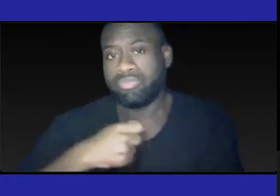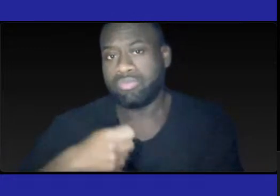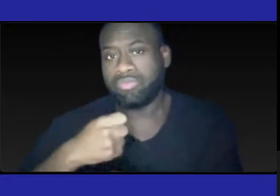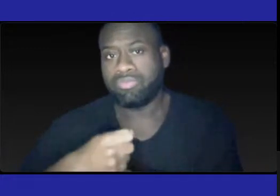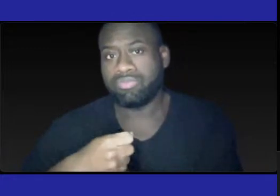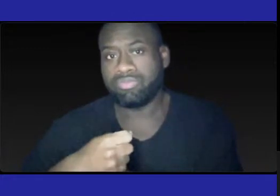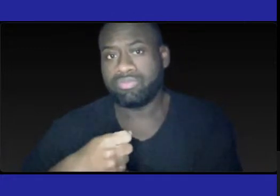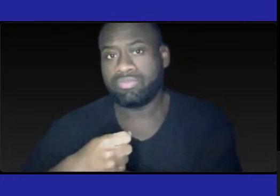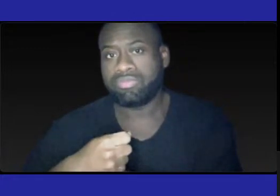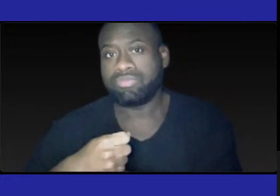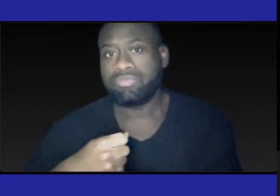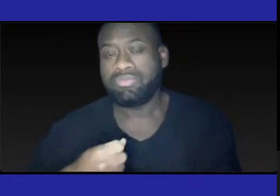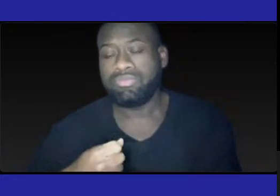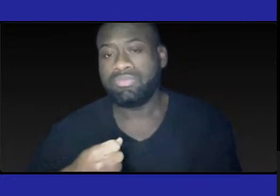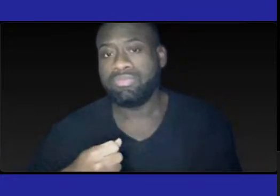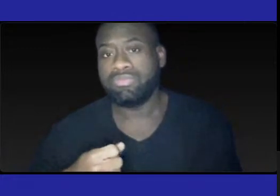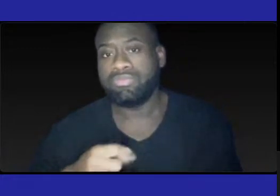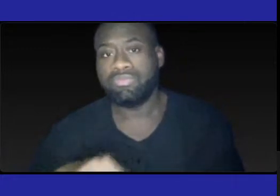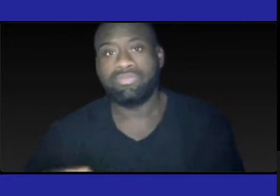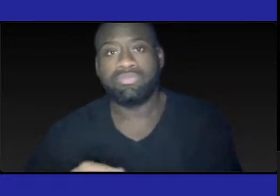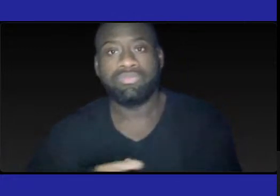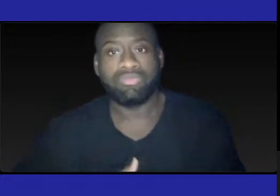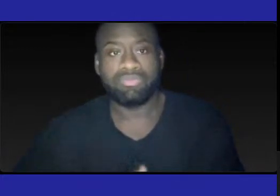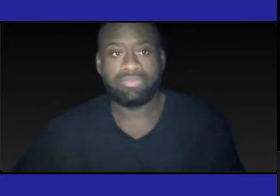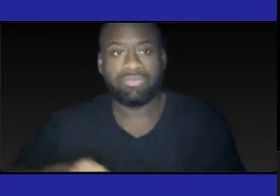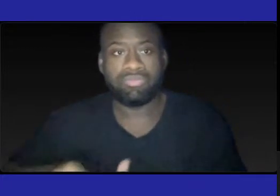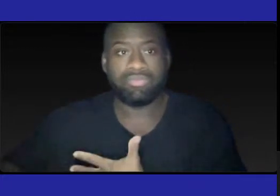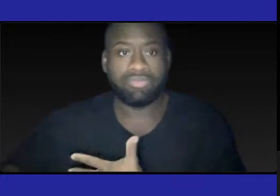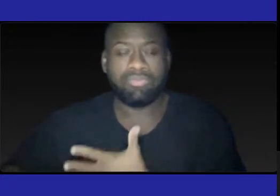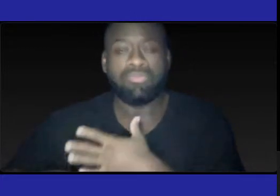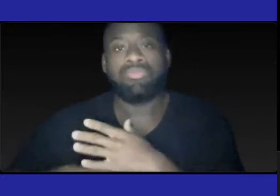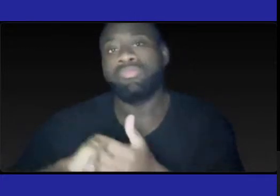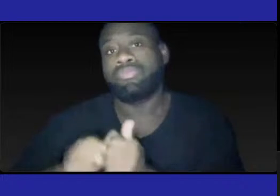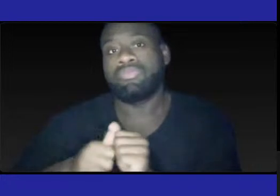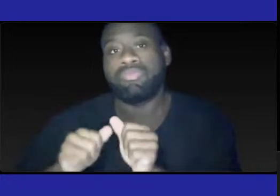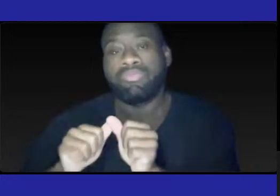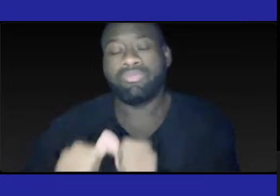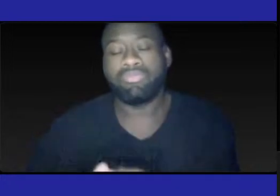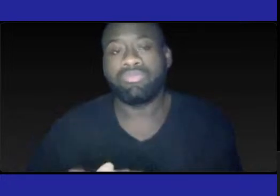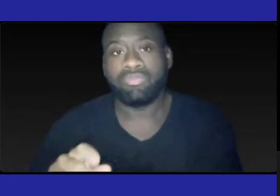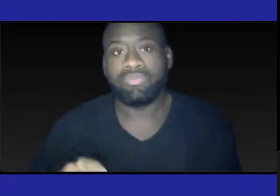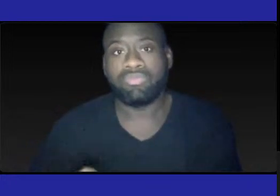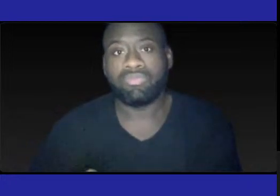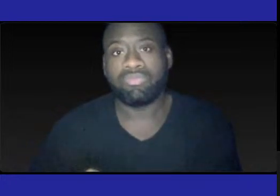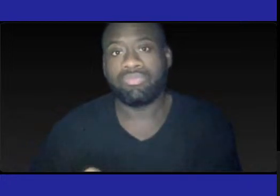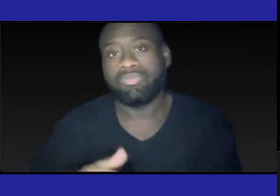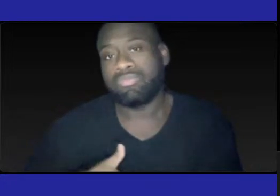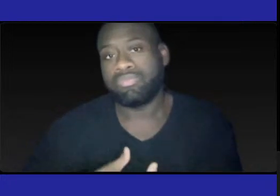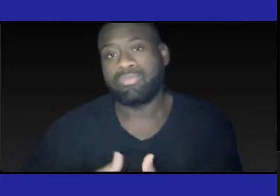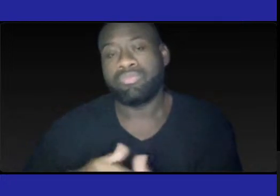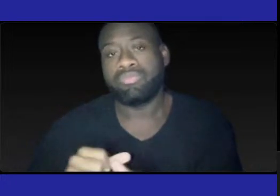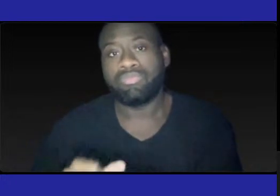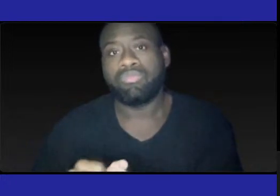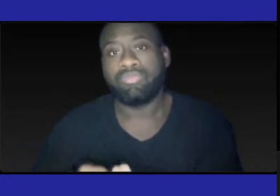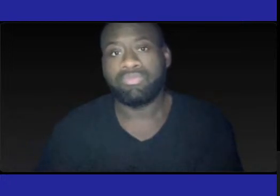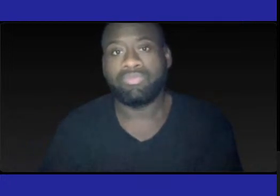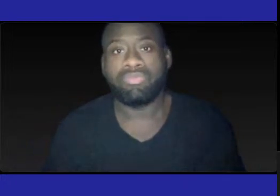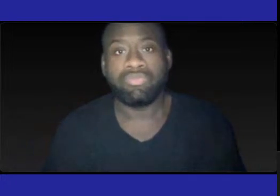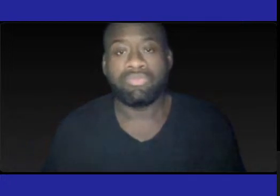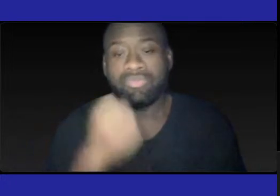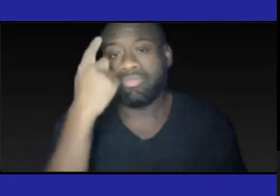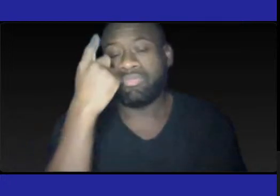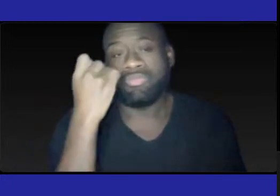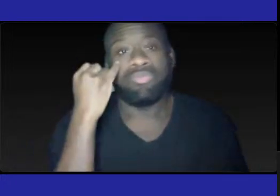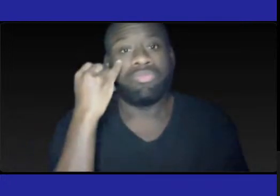the termination of a pregnancy, irrespective of how long that pregnancy will last. So when